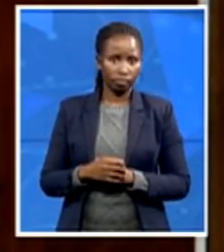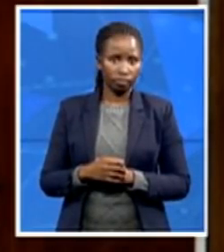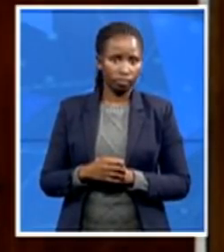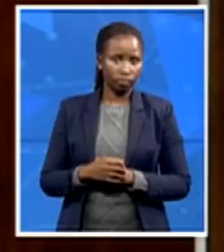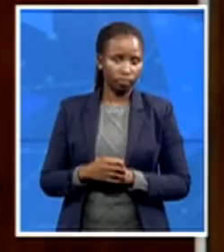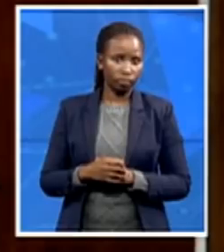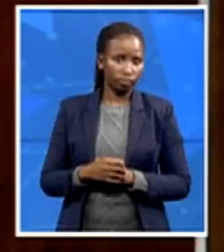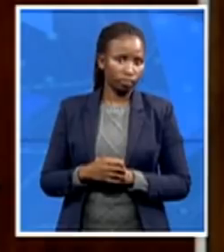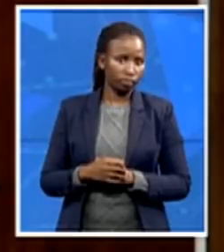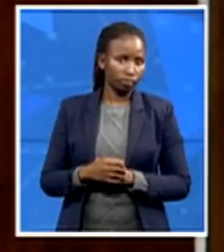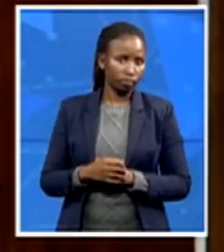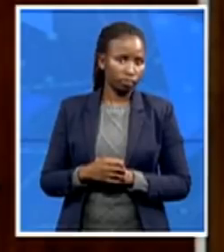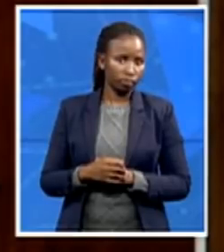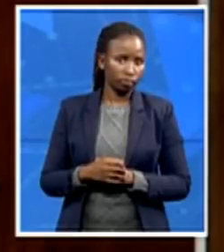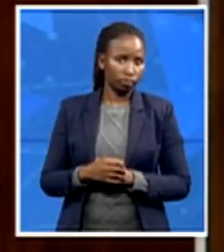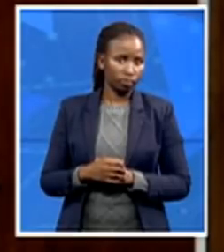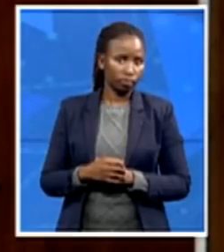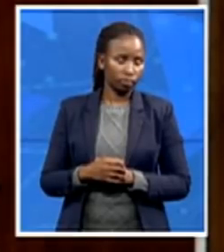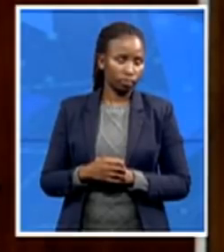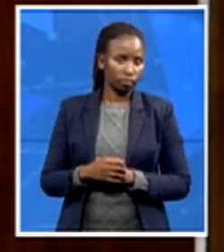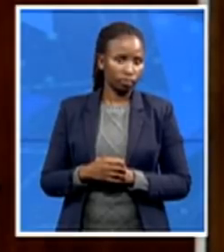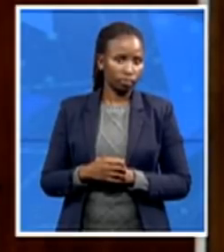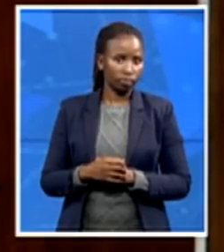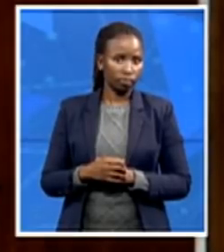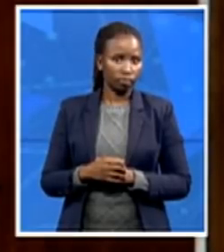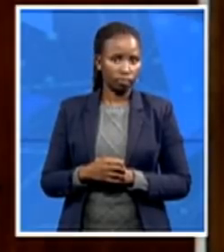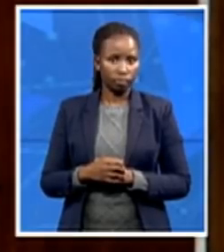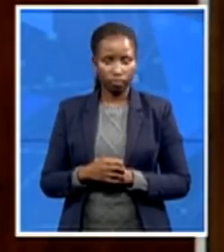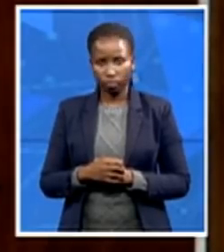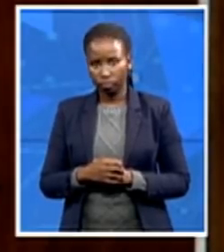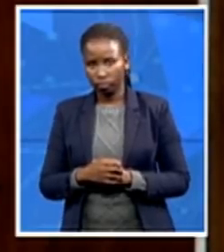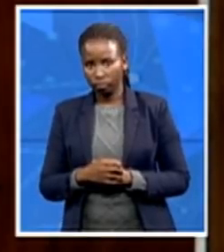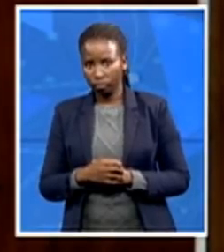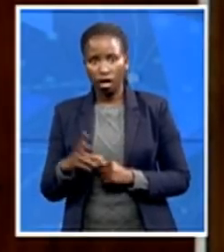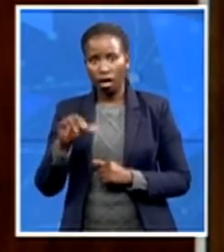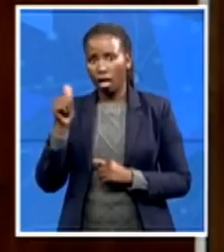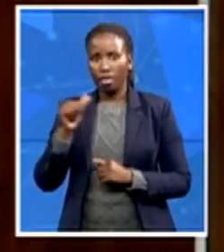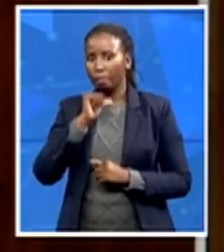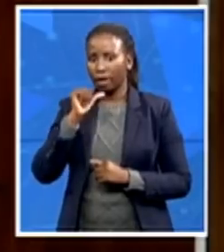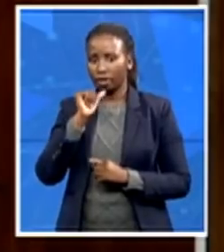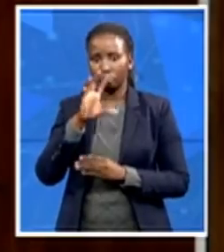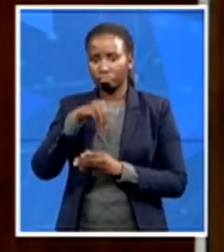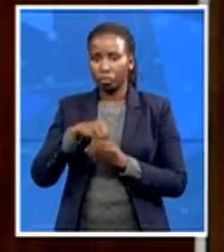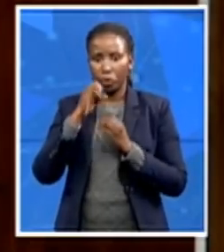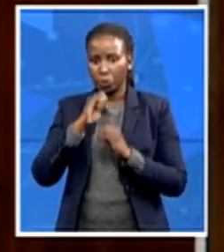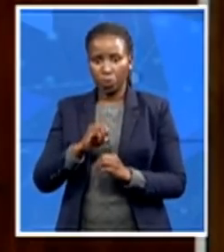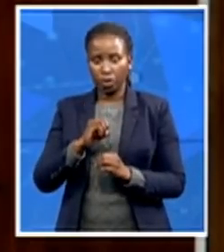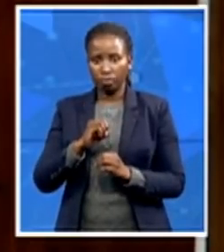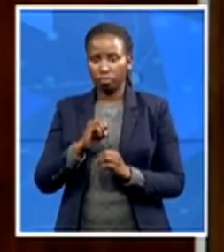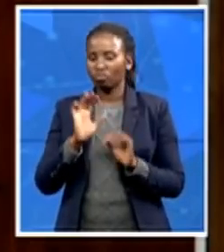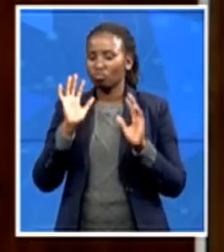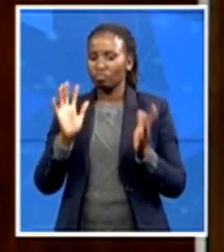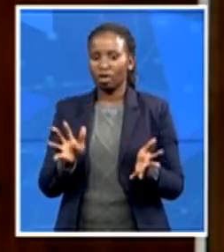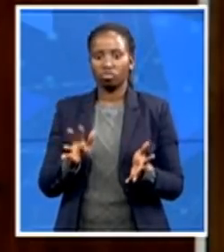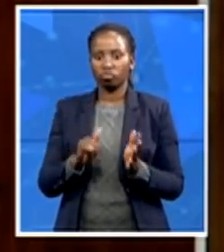adjourn? I don't have any other matters to deal with except the other bail application, which... I don't think they're ready. Maybe you'll adjourn